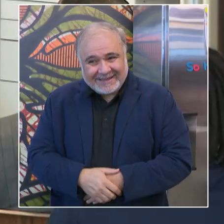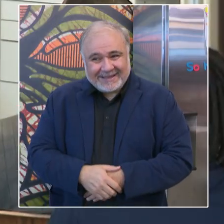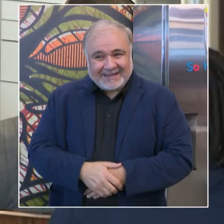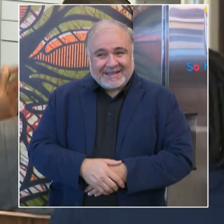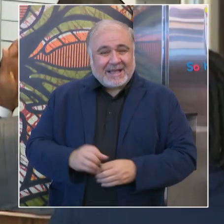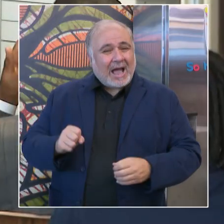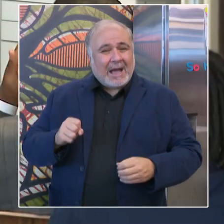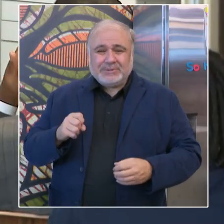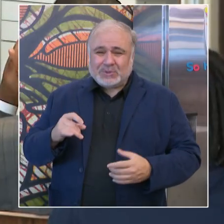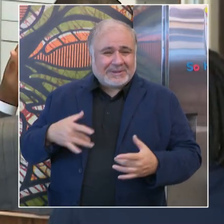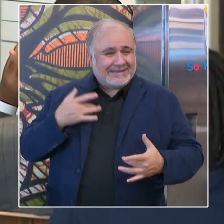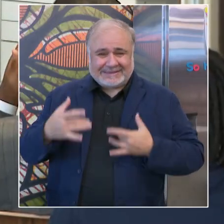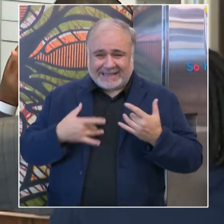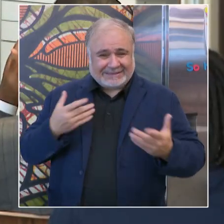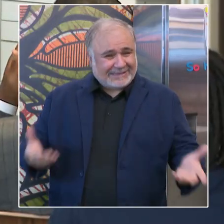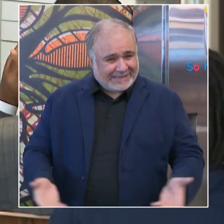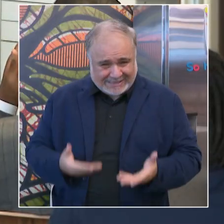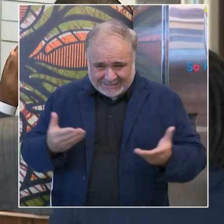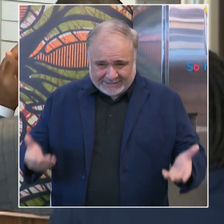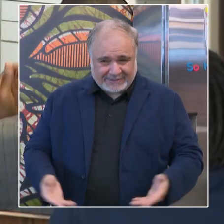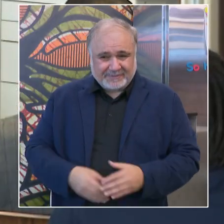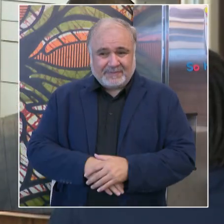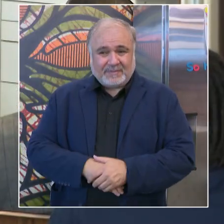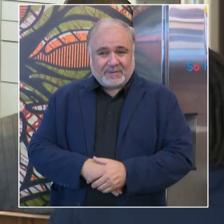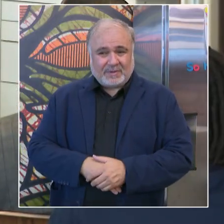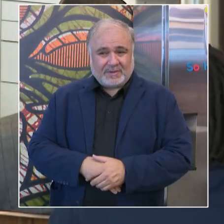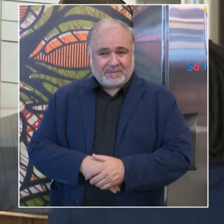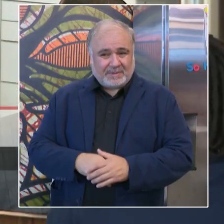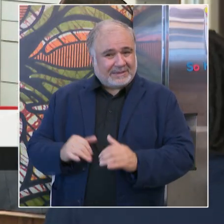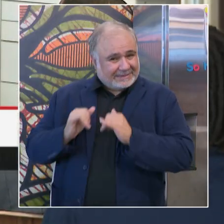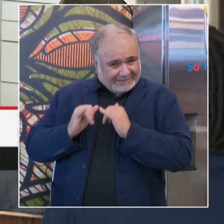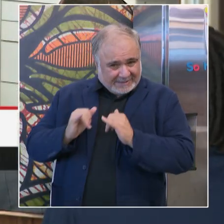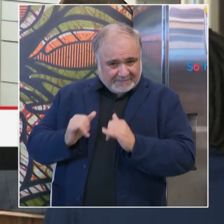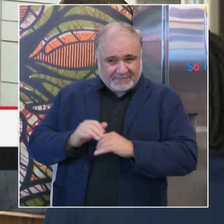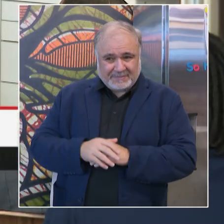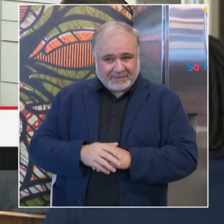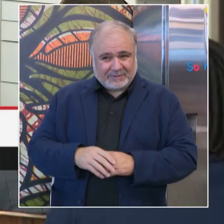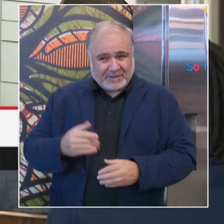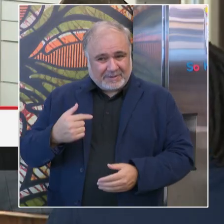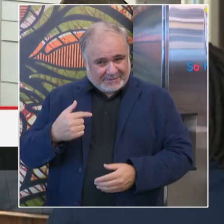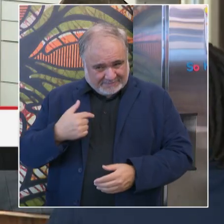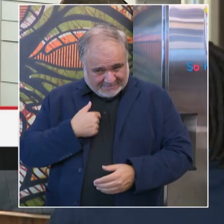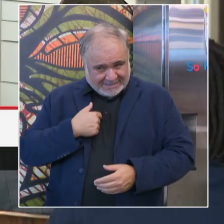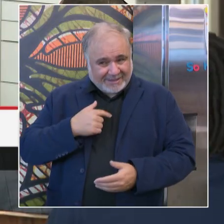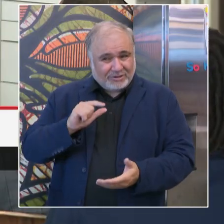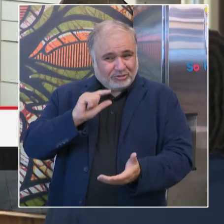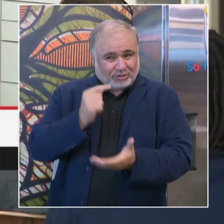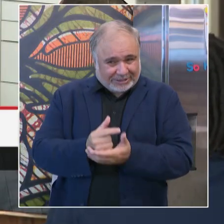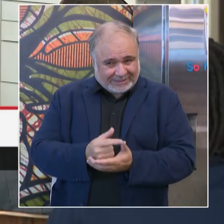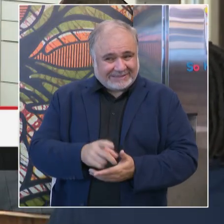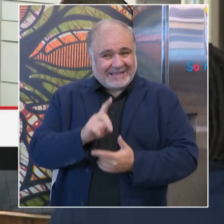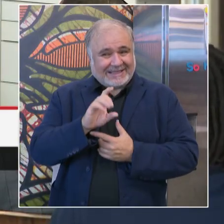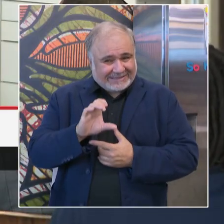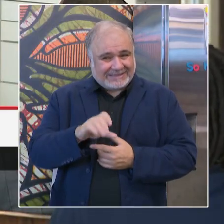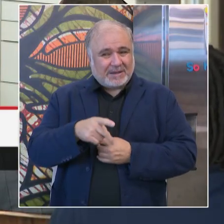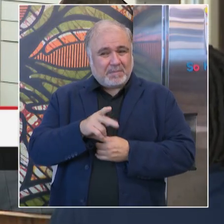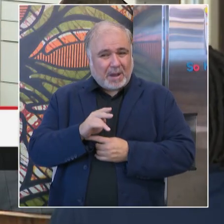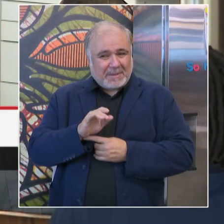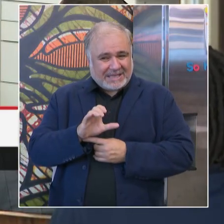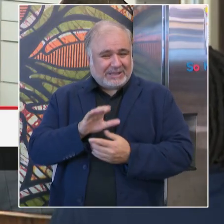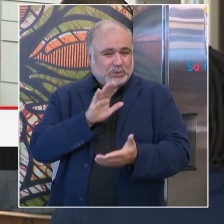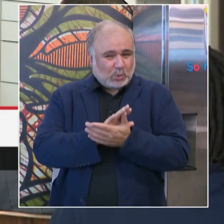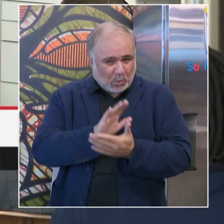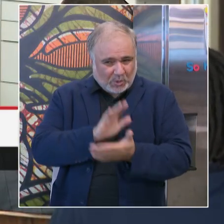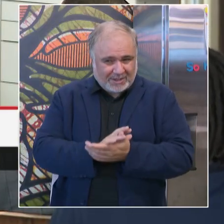school graduate from elementary to high school. You know, we know how to roll, and, so it's great to see everybody here. Hey, for DC public